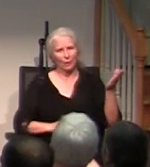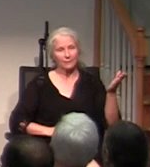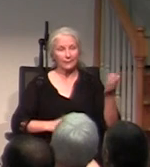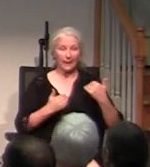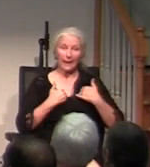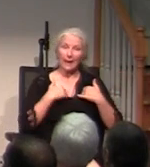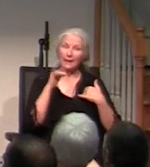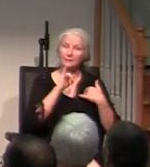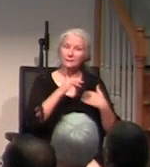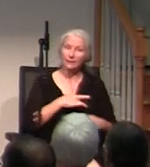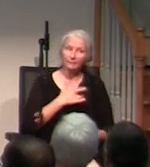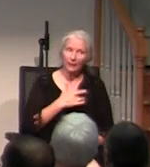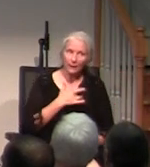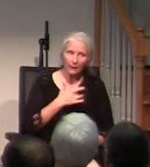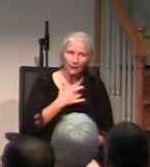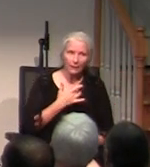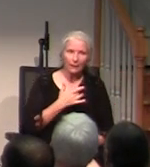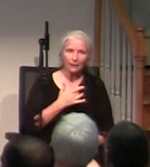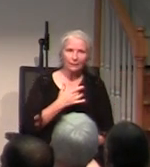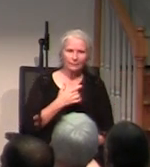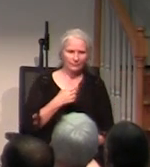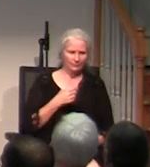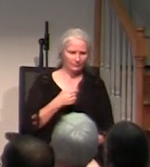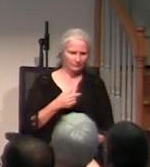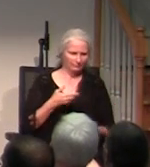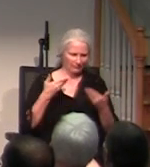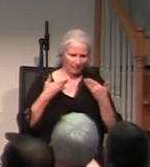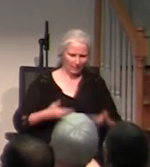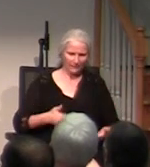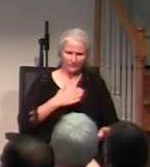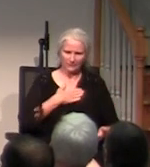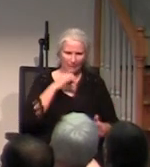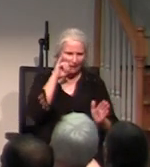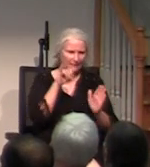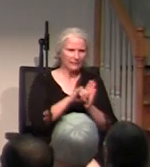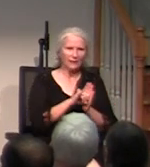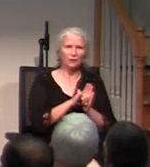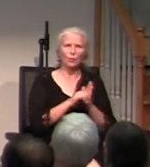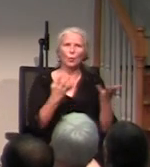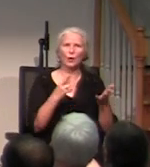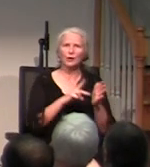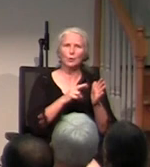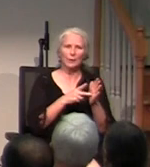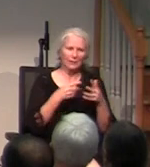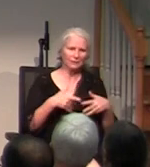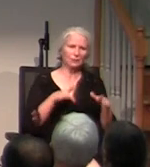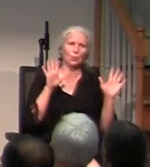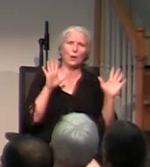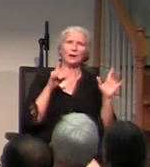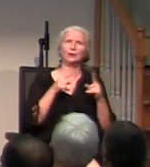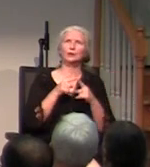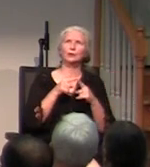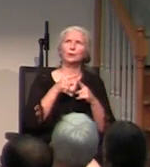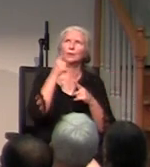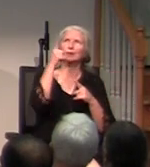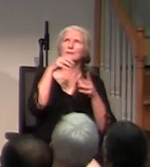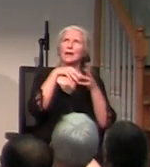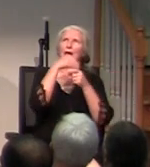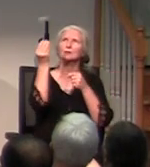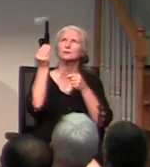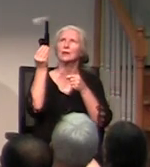You know, this is my identity. This is who I am. What do you mean, surrender to this outside